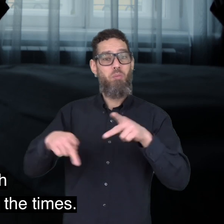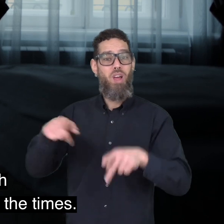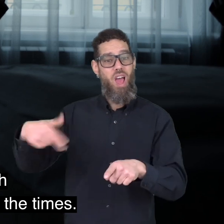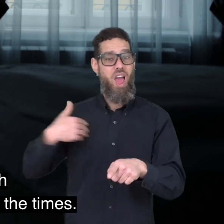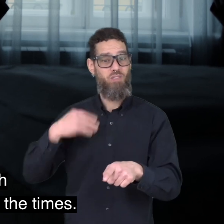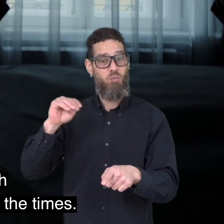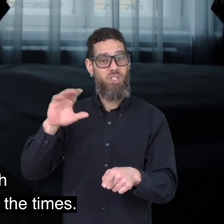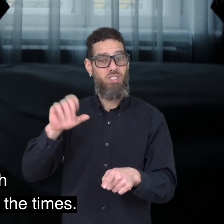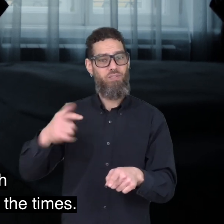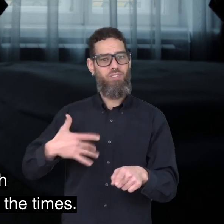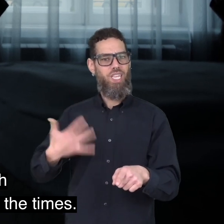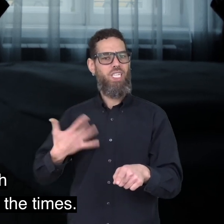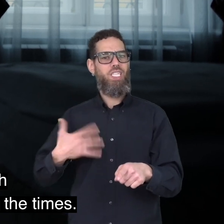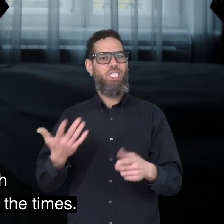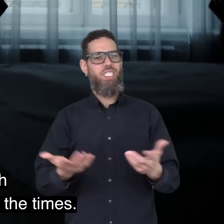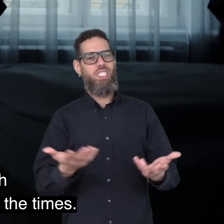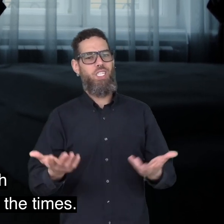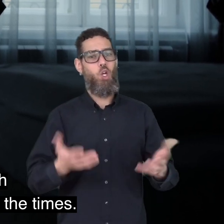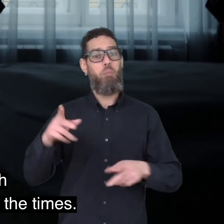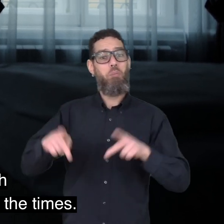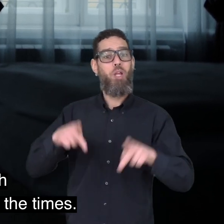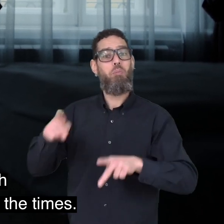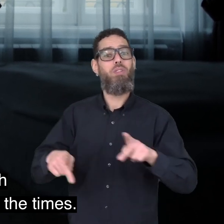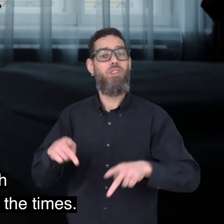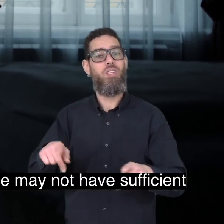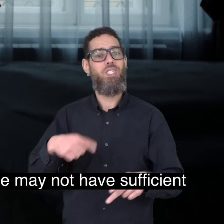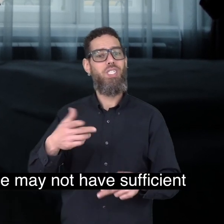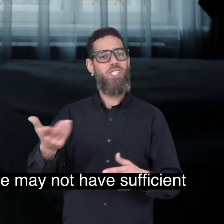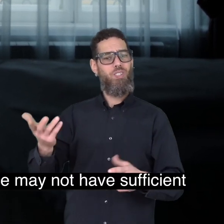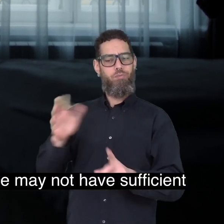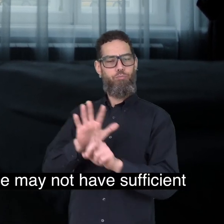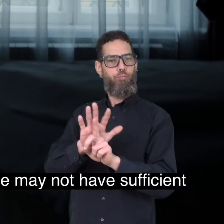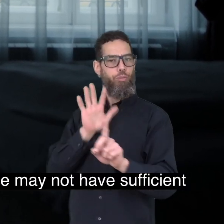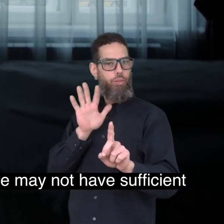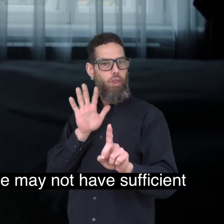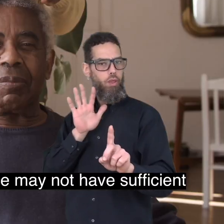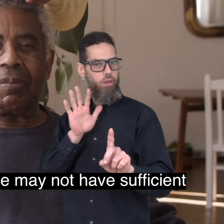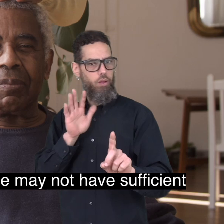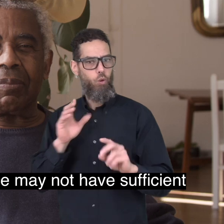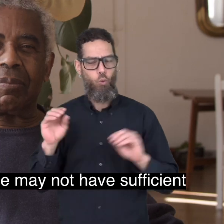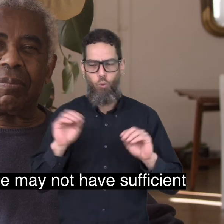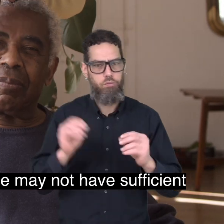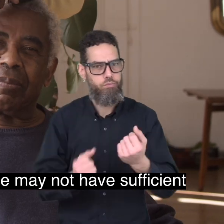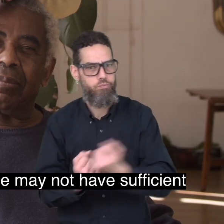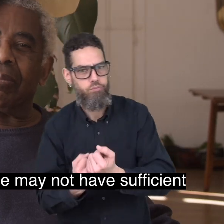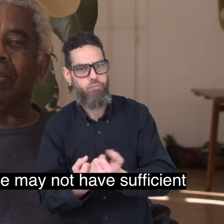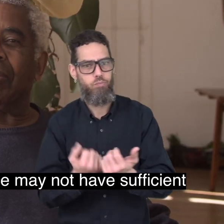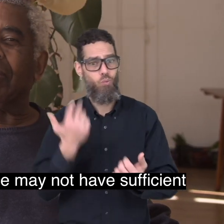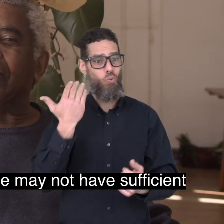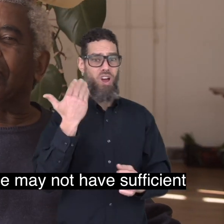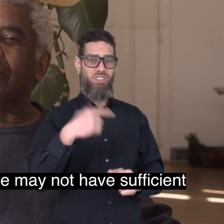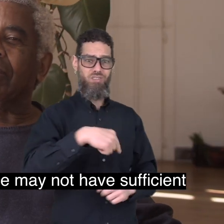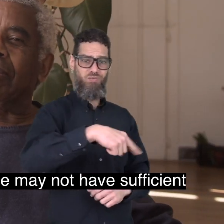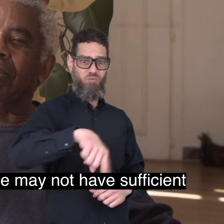many individuals with MCS often experience abandonment during the times they need assistance the most, as support systems in